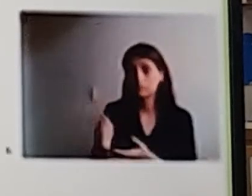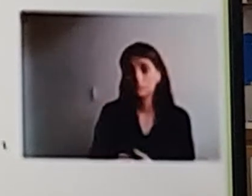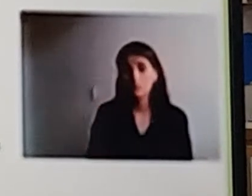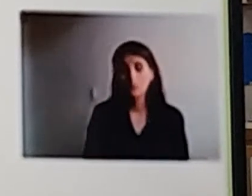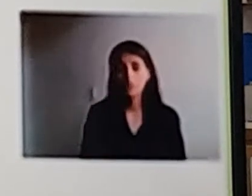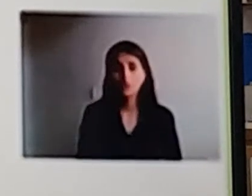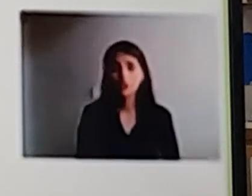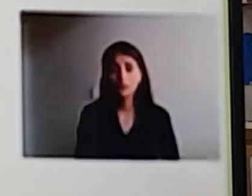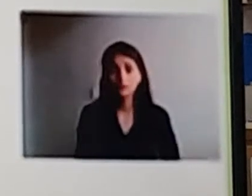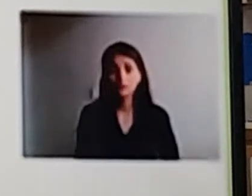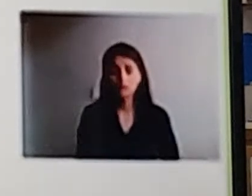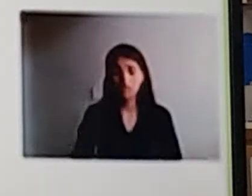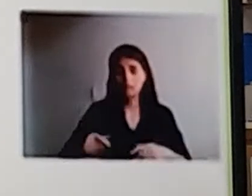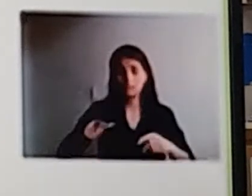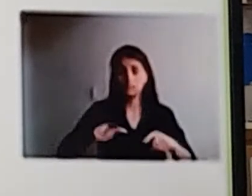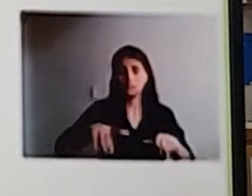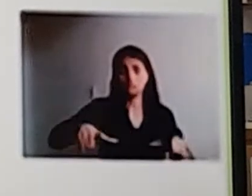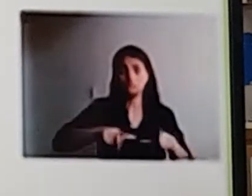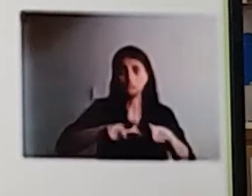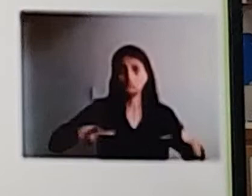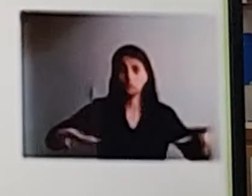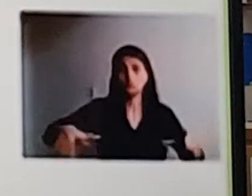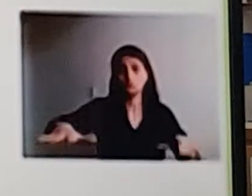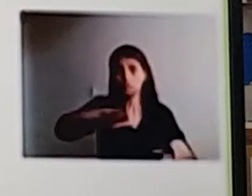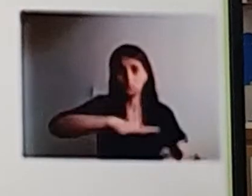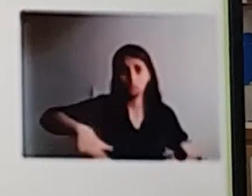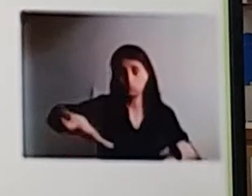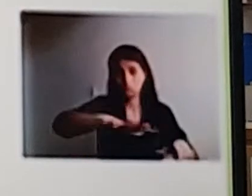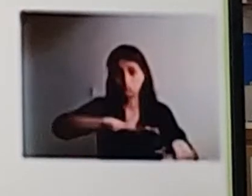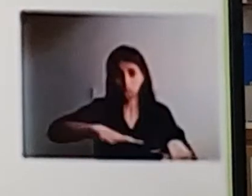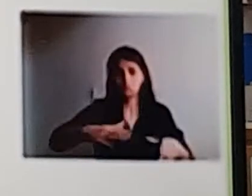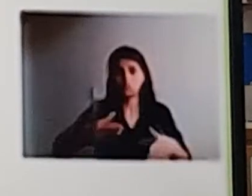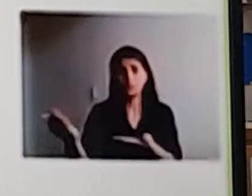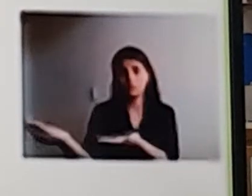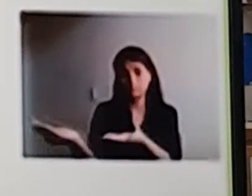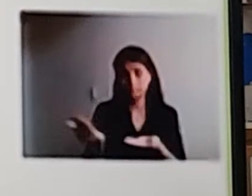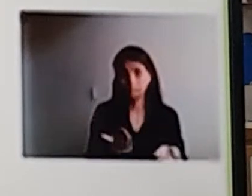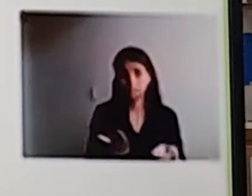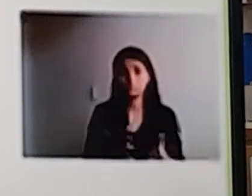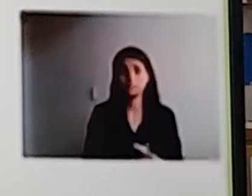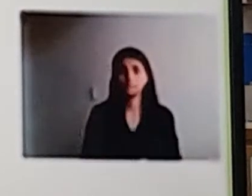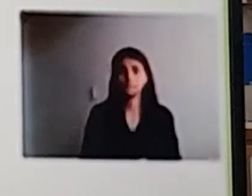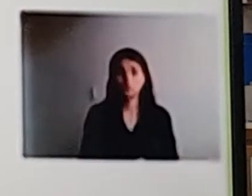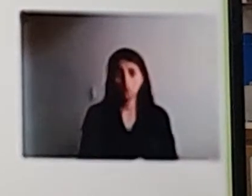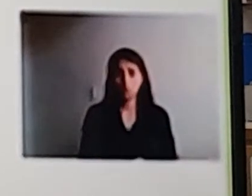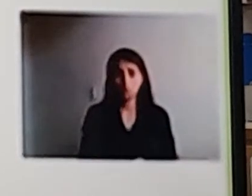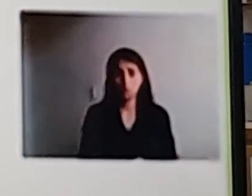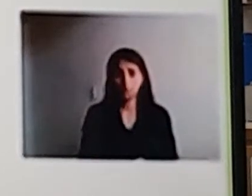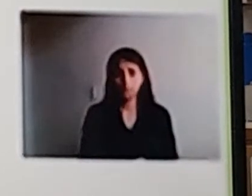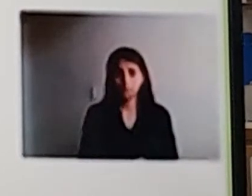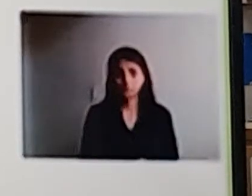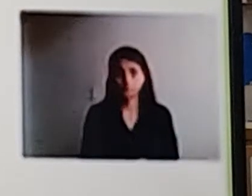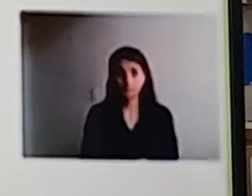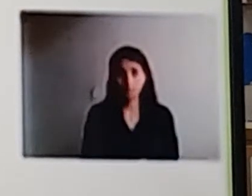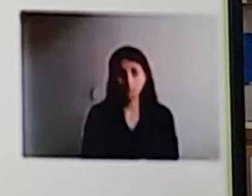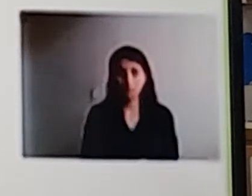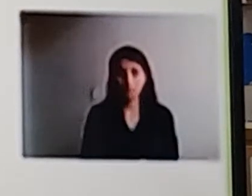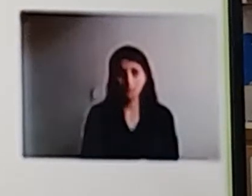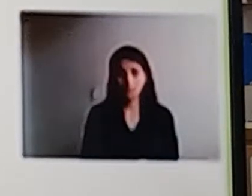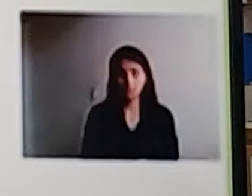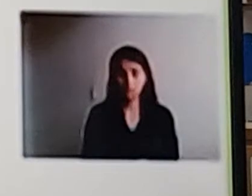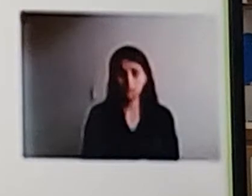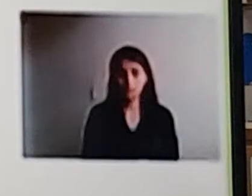And see, there is an area for the wheelchair to stand, to wait. So he can stand here and wait for his